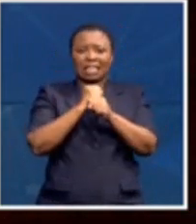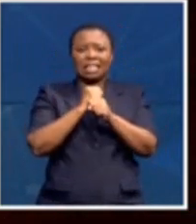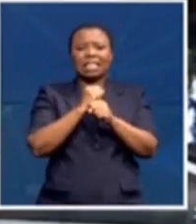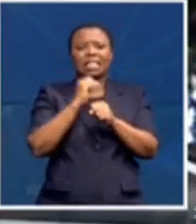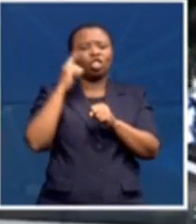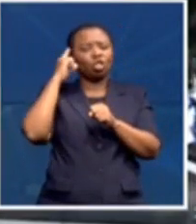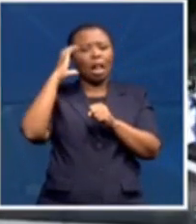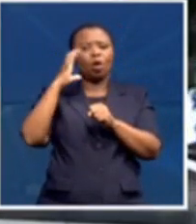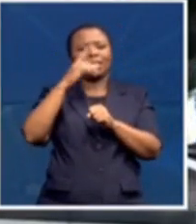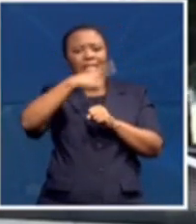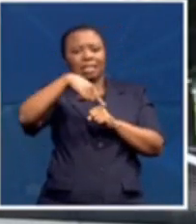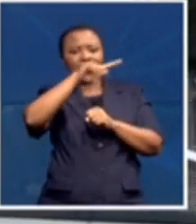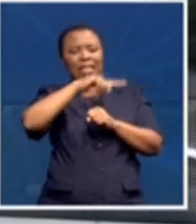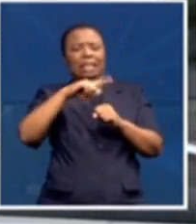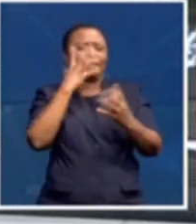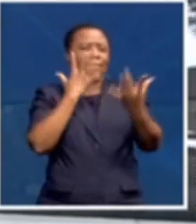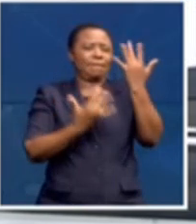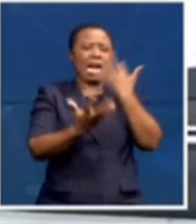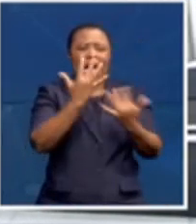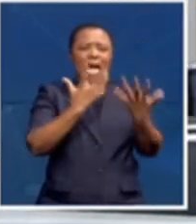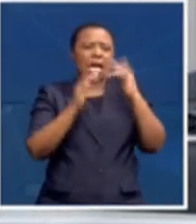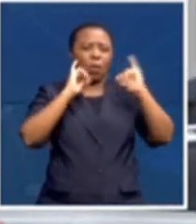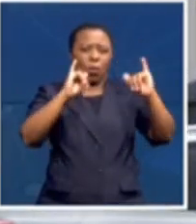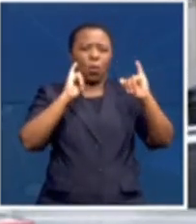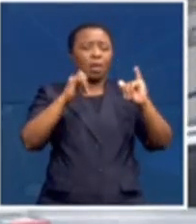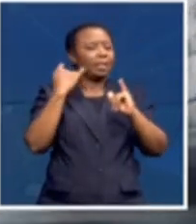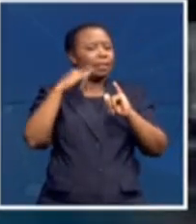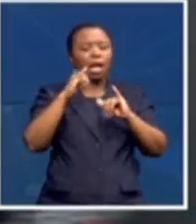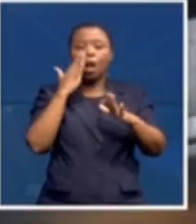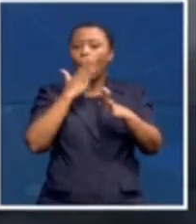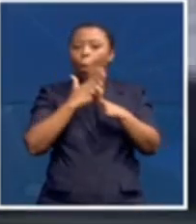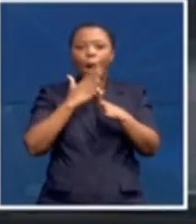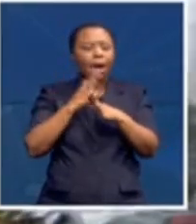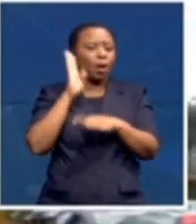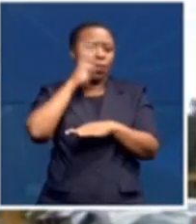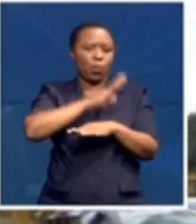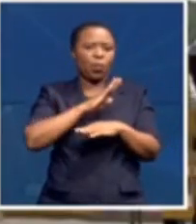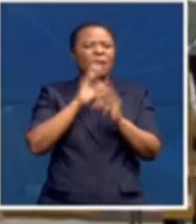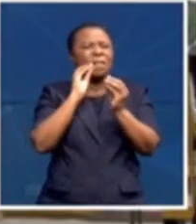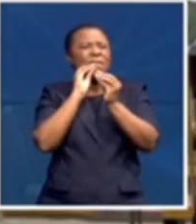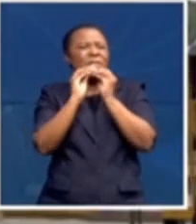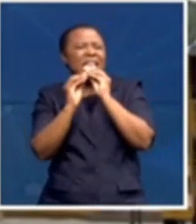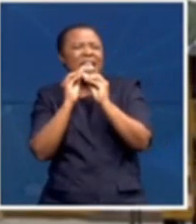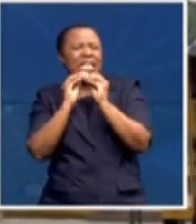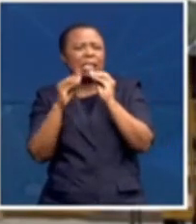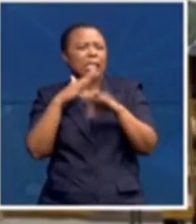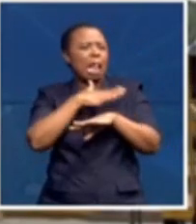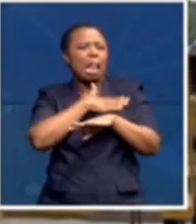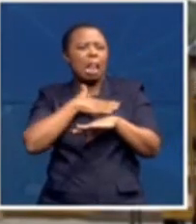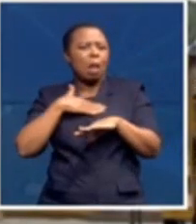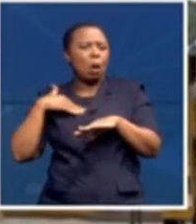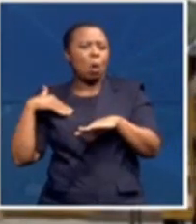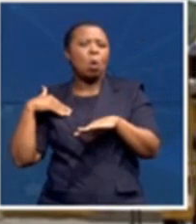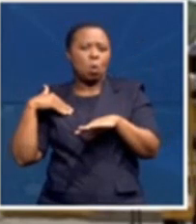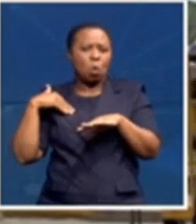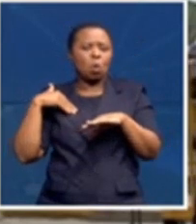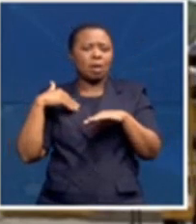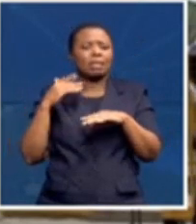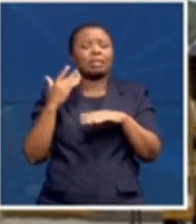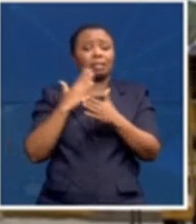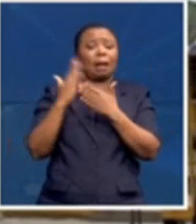functional. Reconstruction has been slow and marred by sabotage. That the National Health Department has assumed